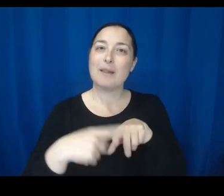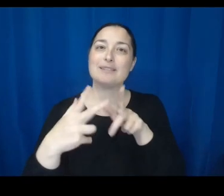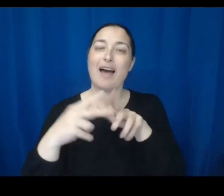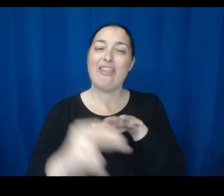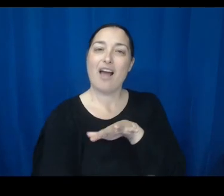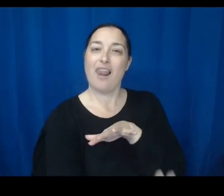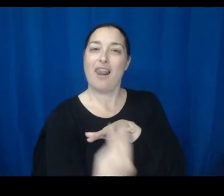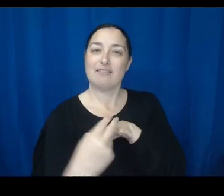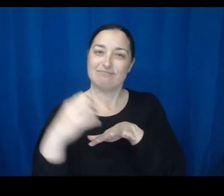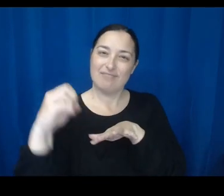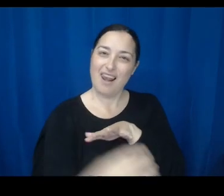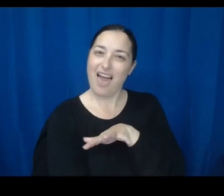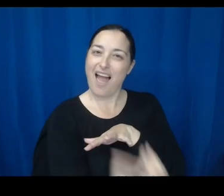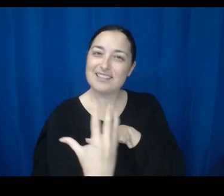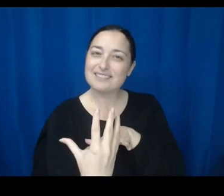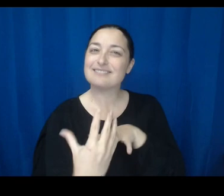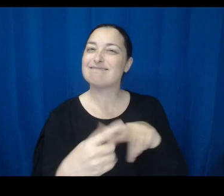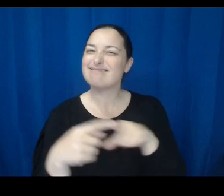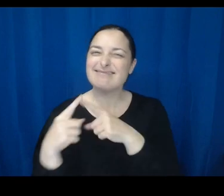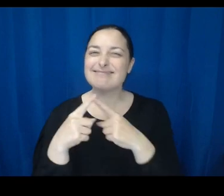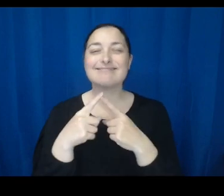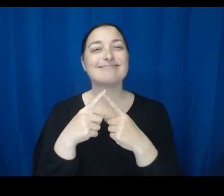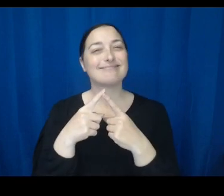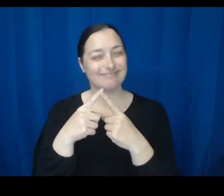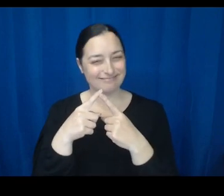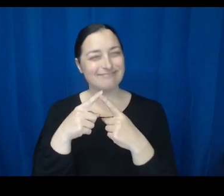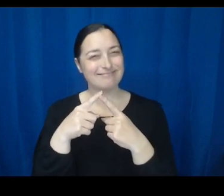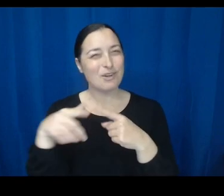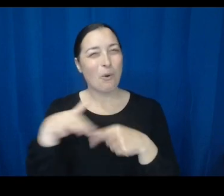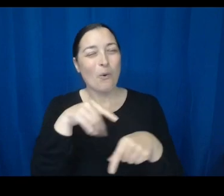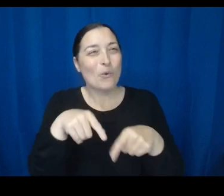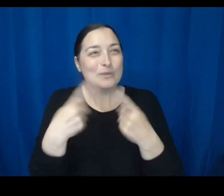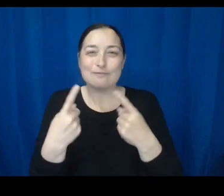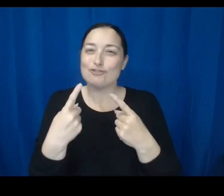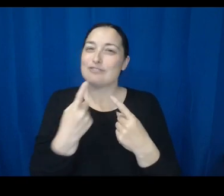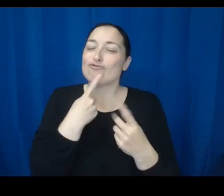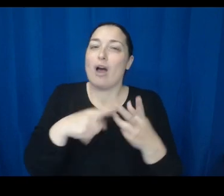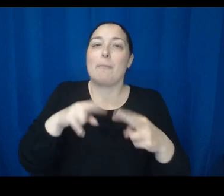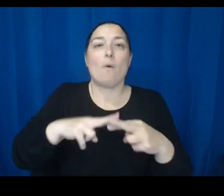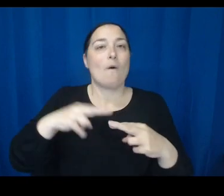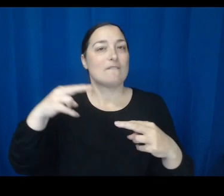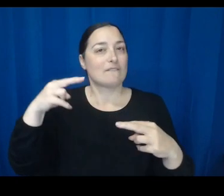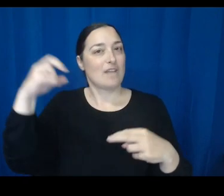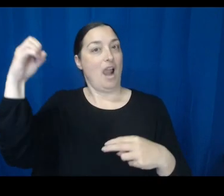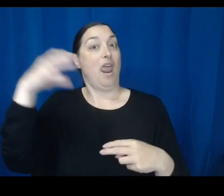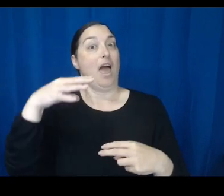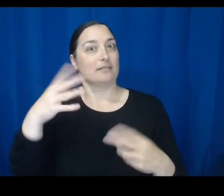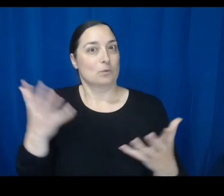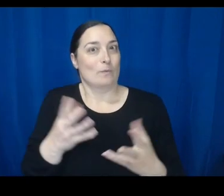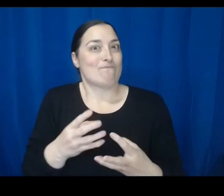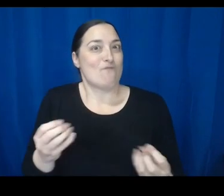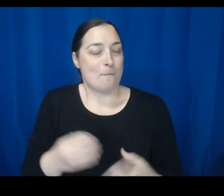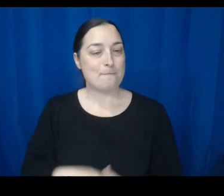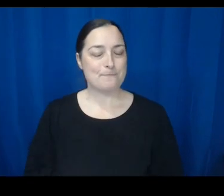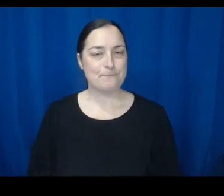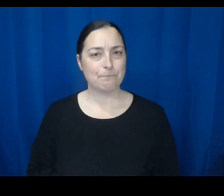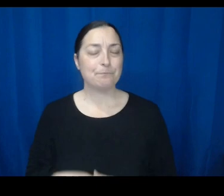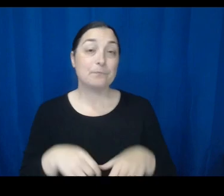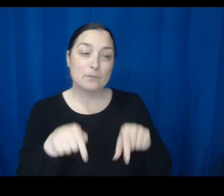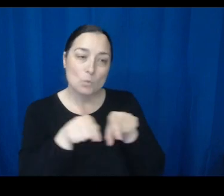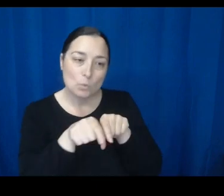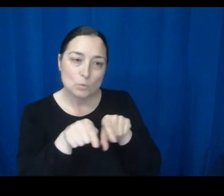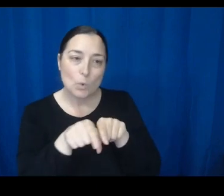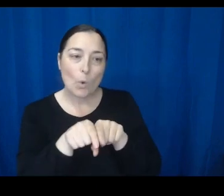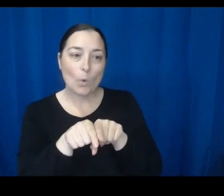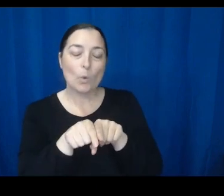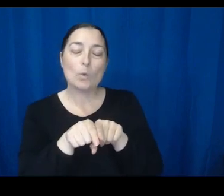the table, all of those different qualities of light. You may want to think about also the direction, whether you